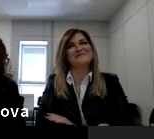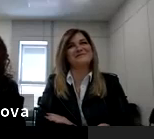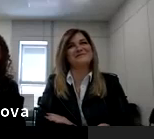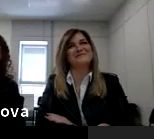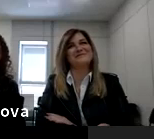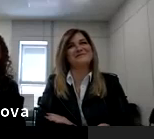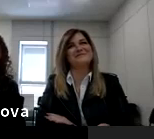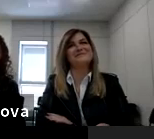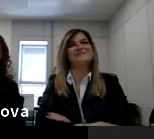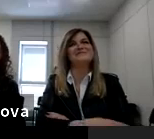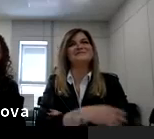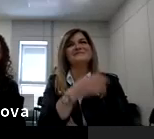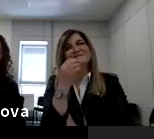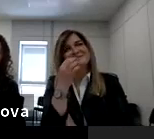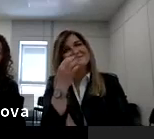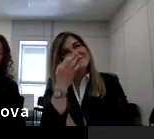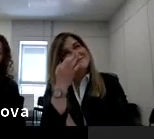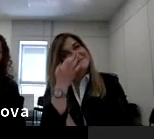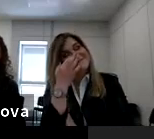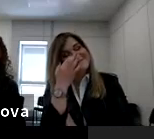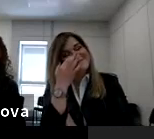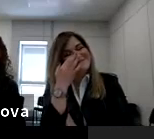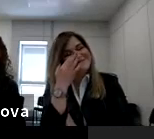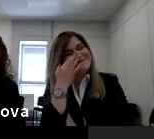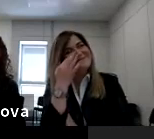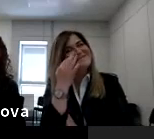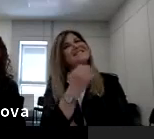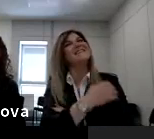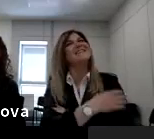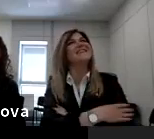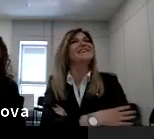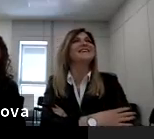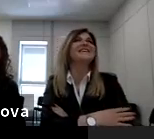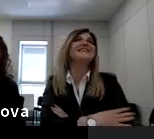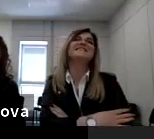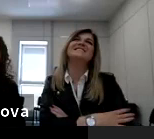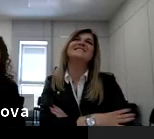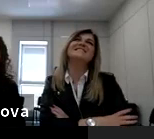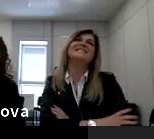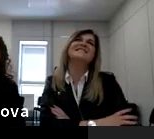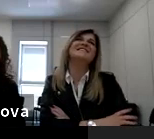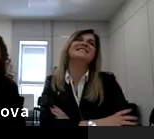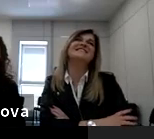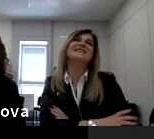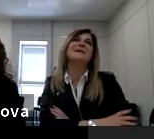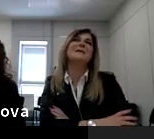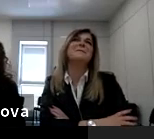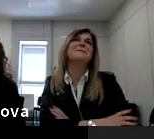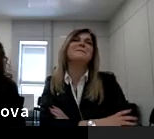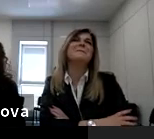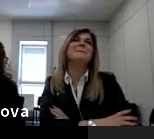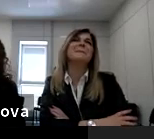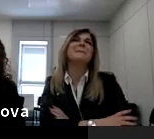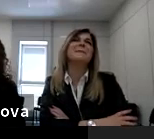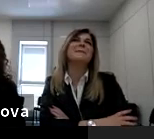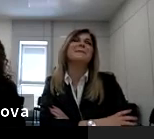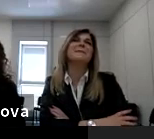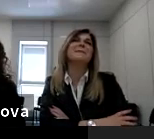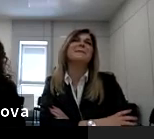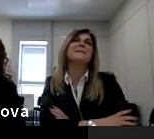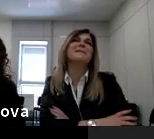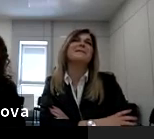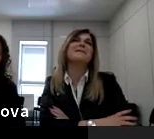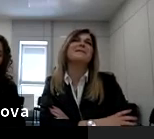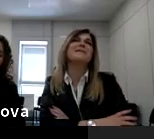Medium elliptical optics, it's also asymmetric. When you see the letter A inside, it means that